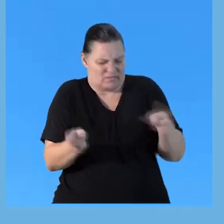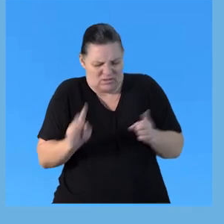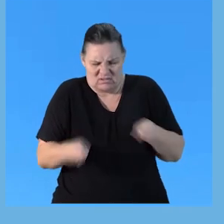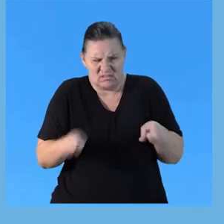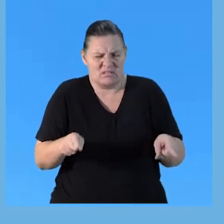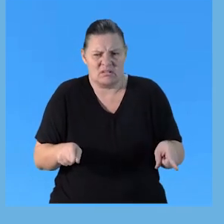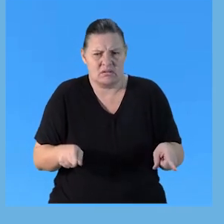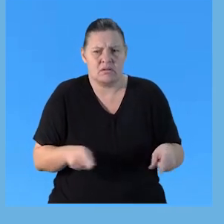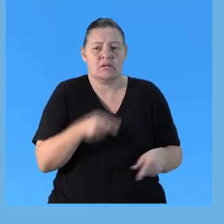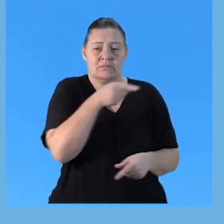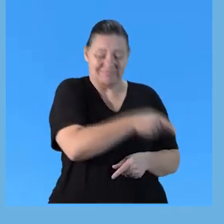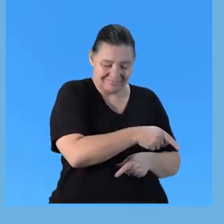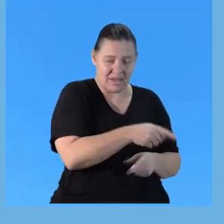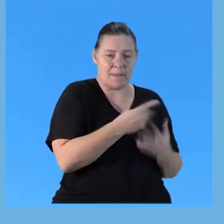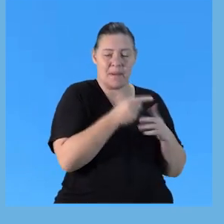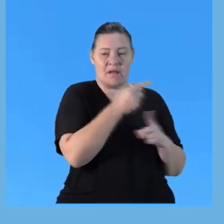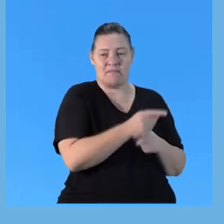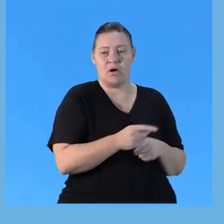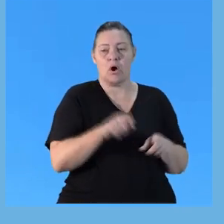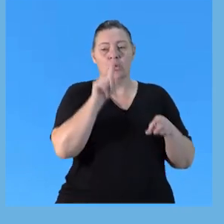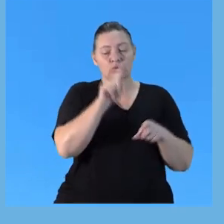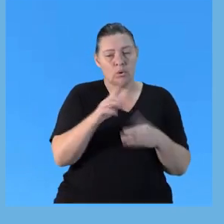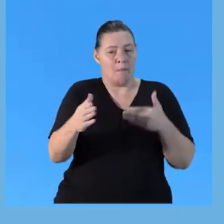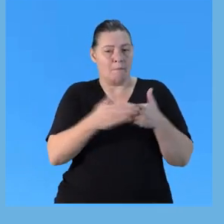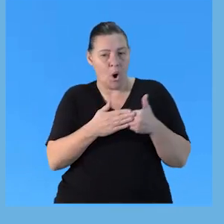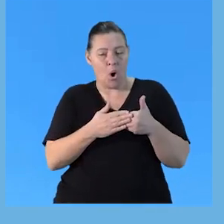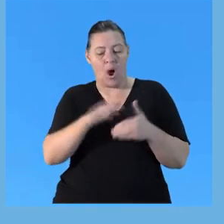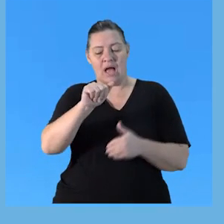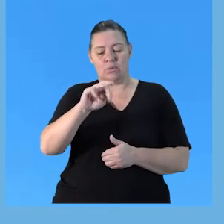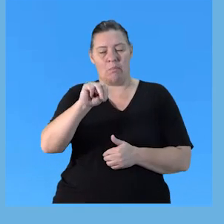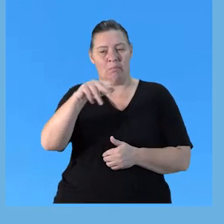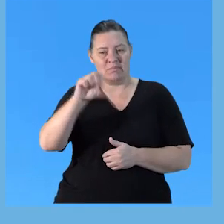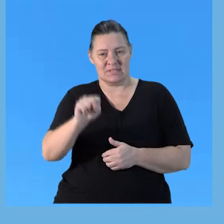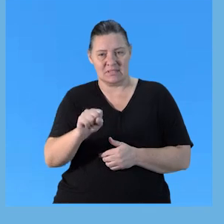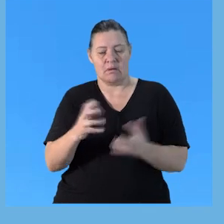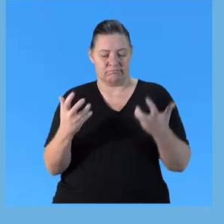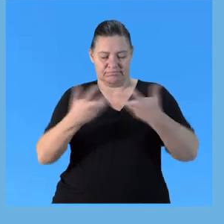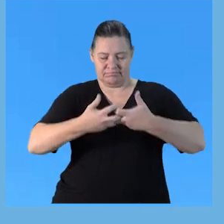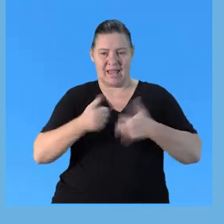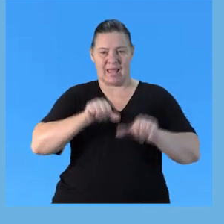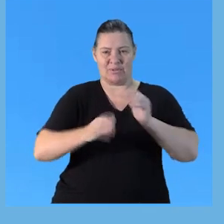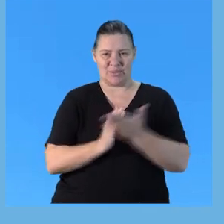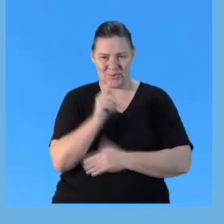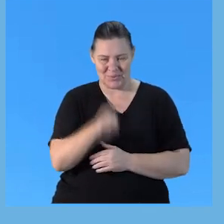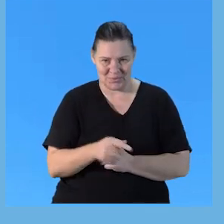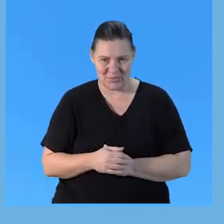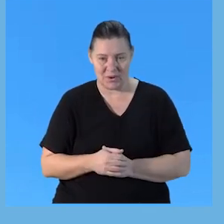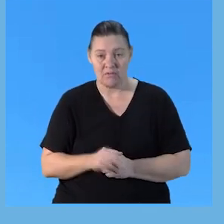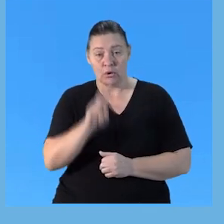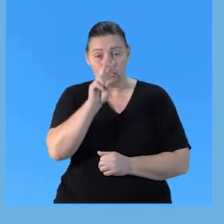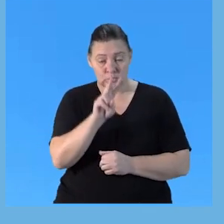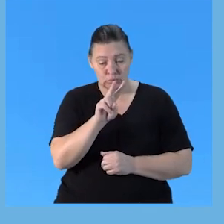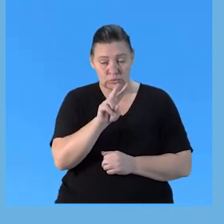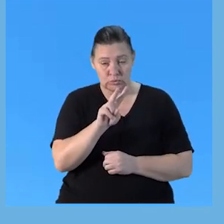Now, what are then the functions of each of these components that are given here and their symbols? So, a resistor, it limits